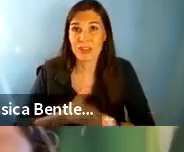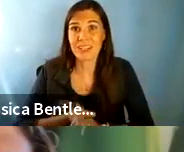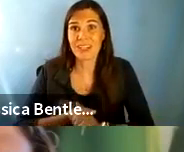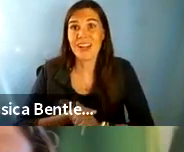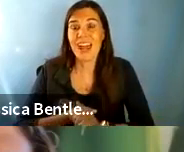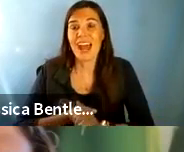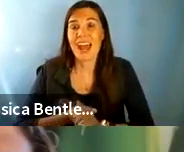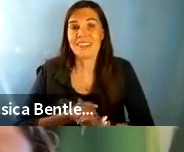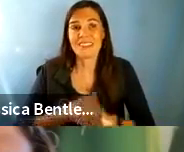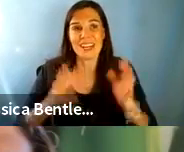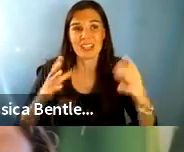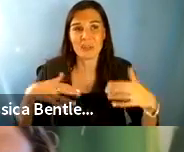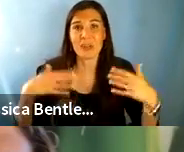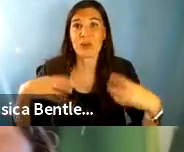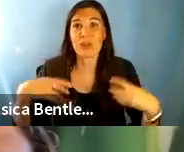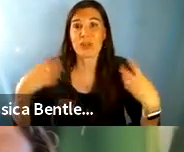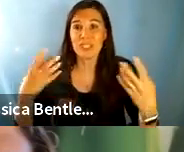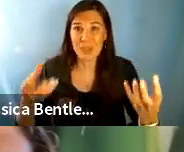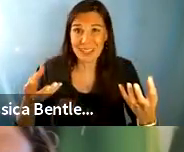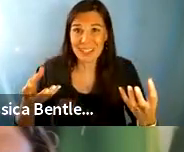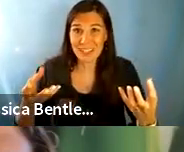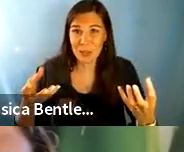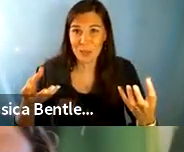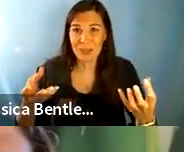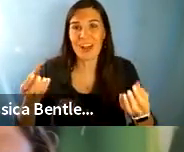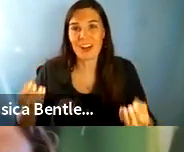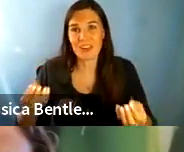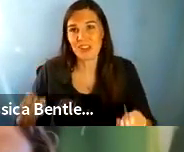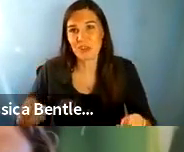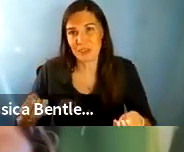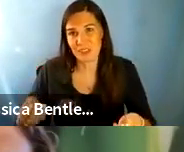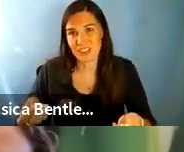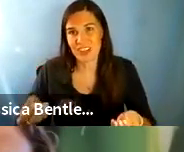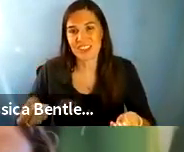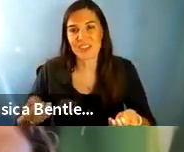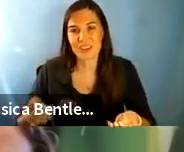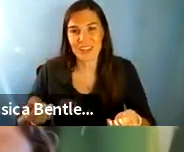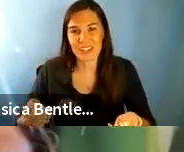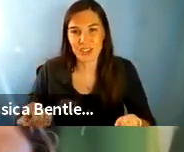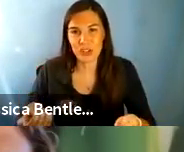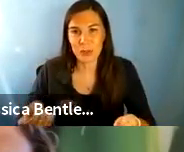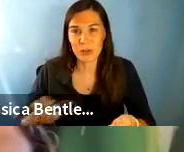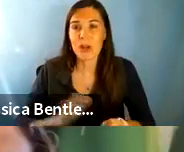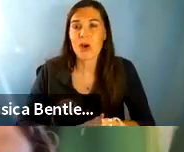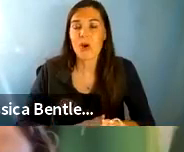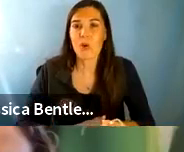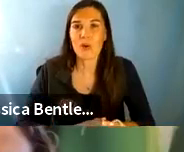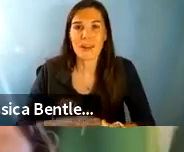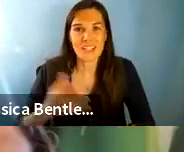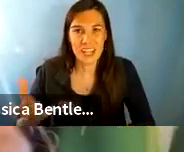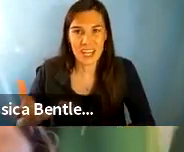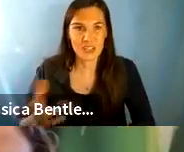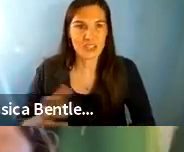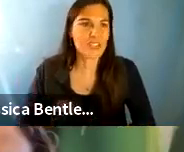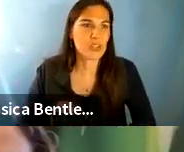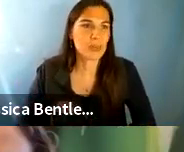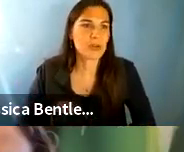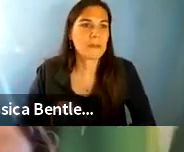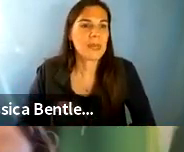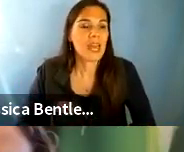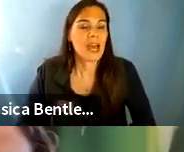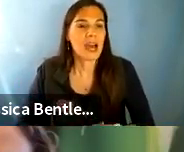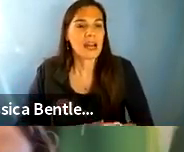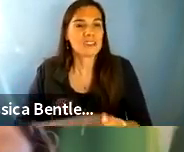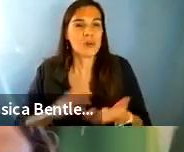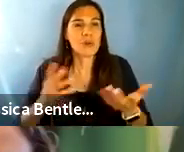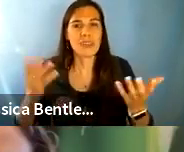briefly earlier. And this is actually where you're going to be doing the interpreting under the supervision of a certified interpreter or an educational